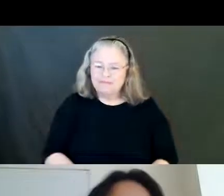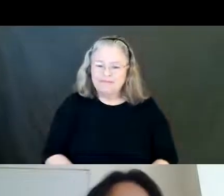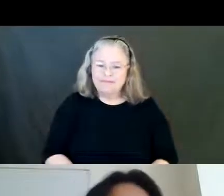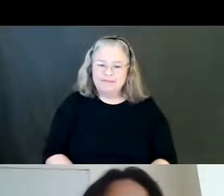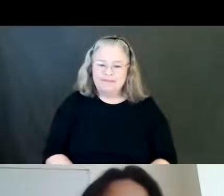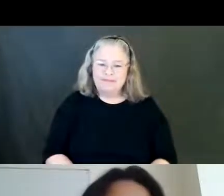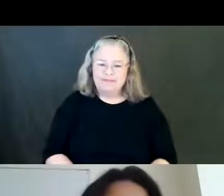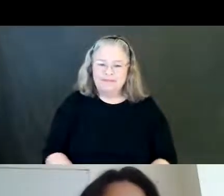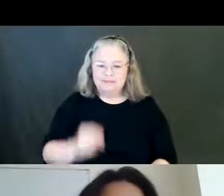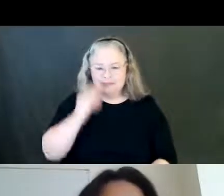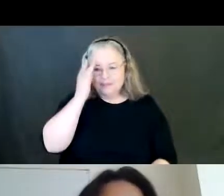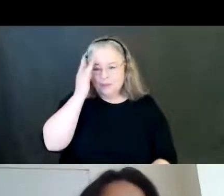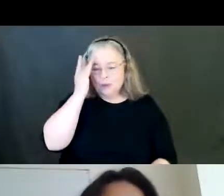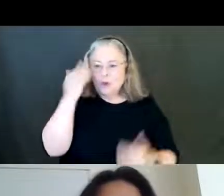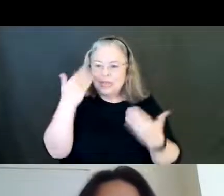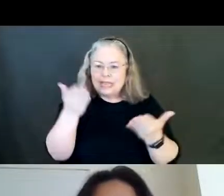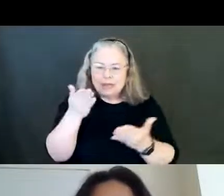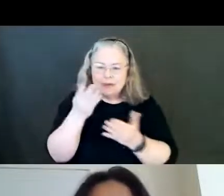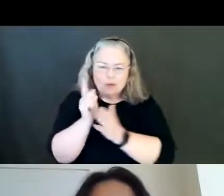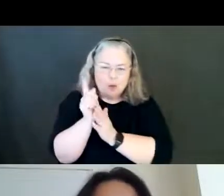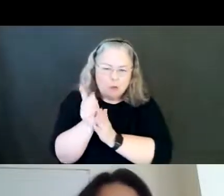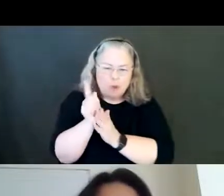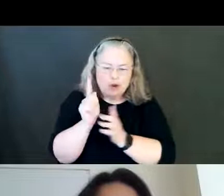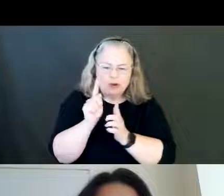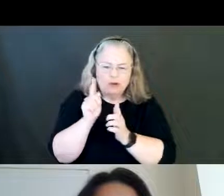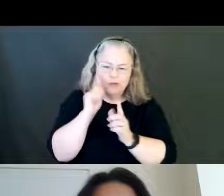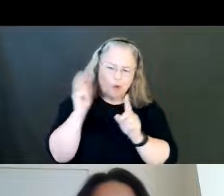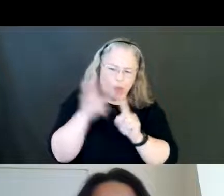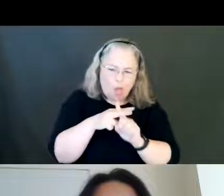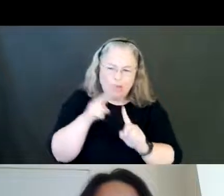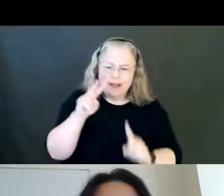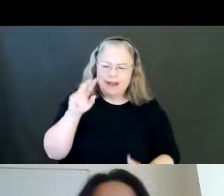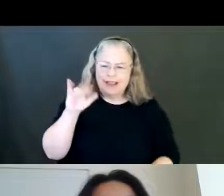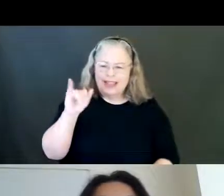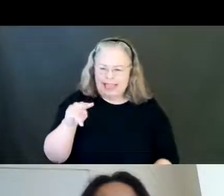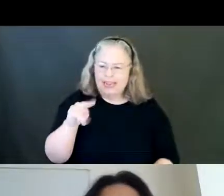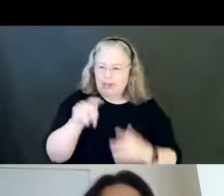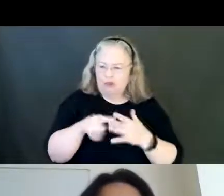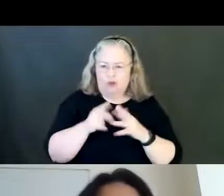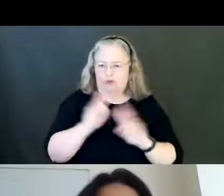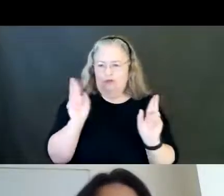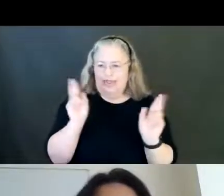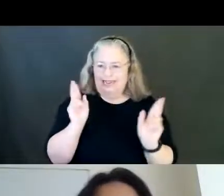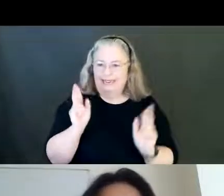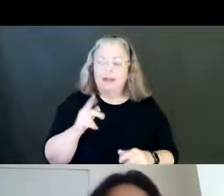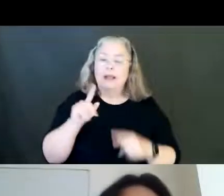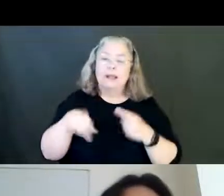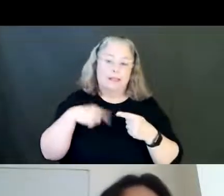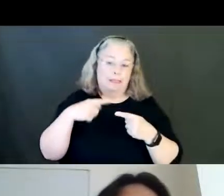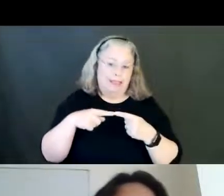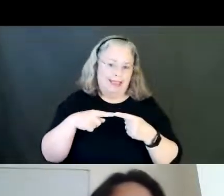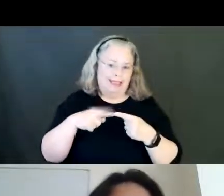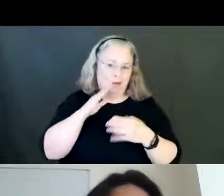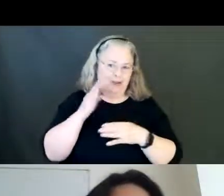So we'll give everyone a moment just to be able to get started onto that. And we'll go ahead and share our screen, which will also